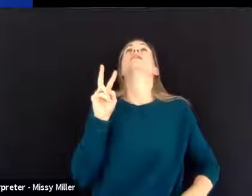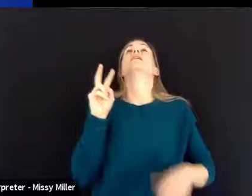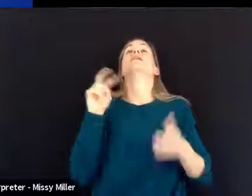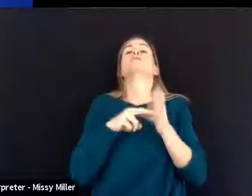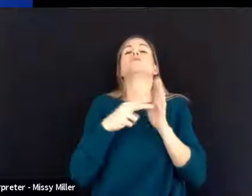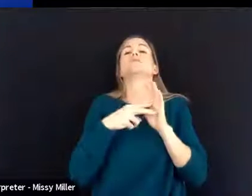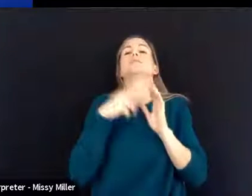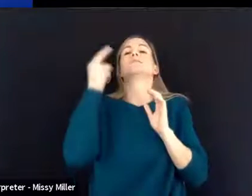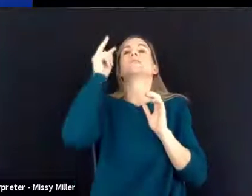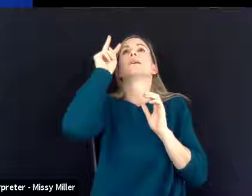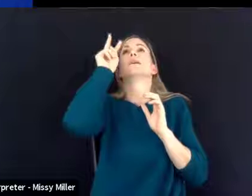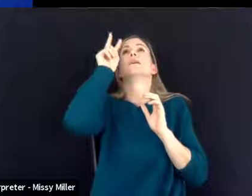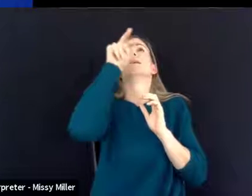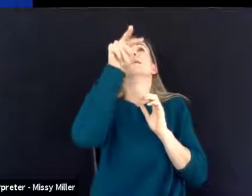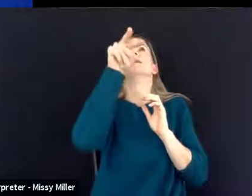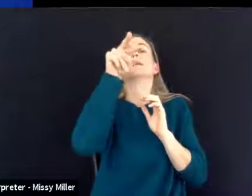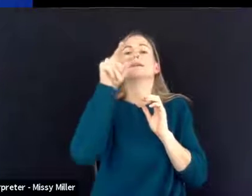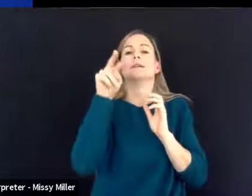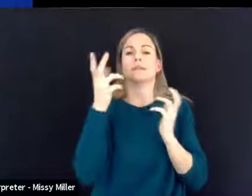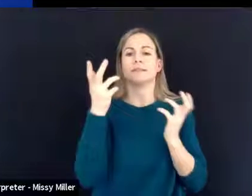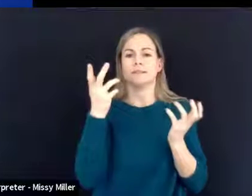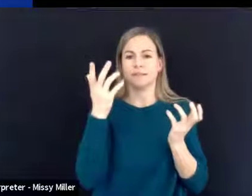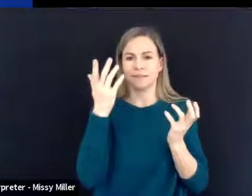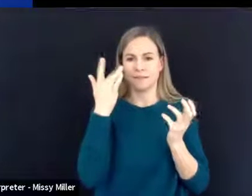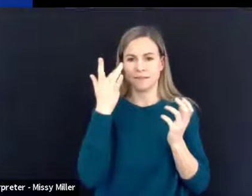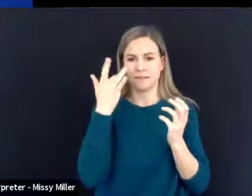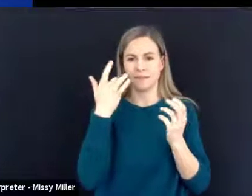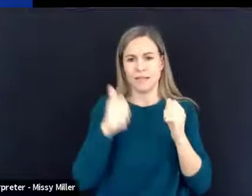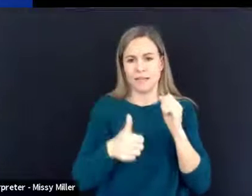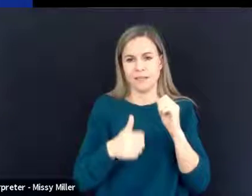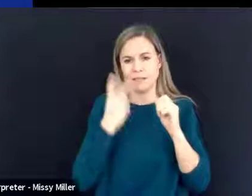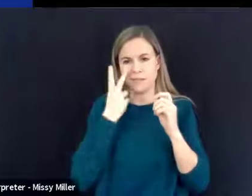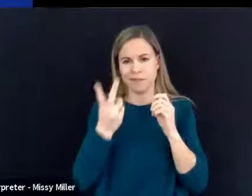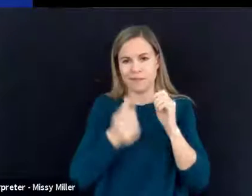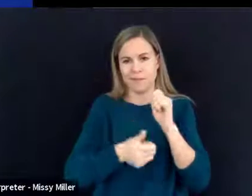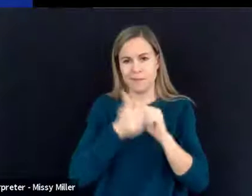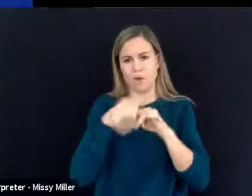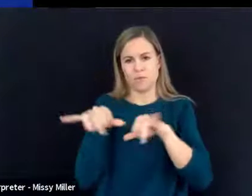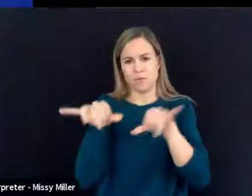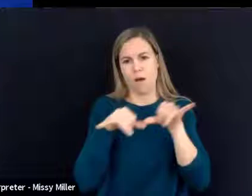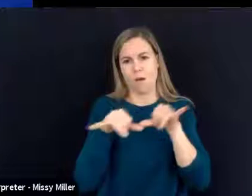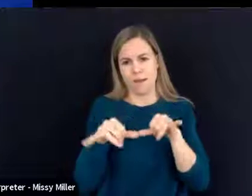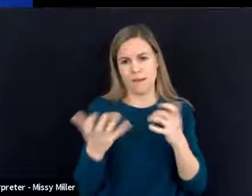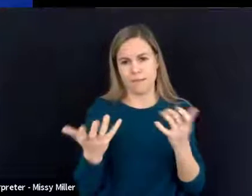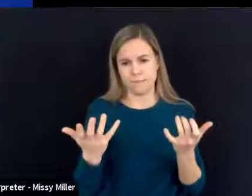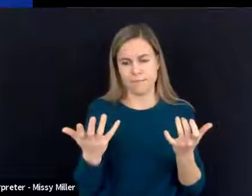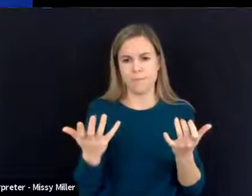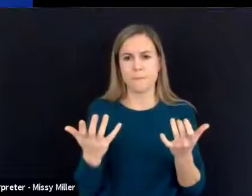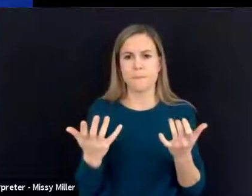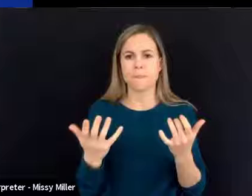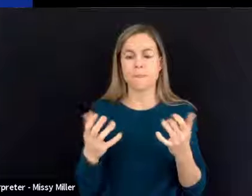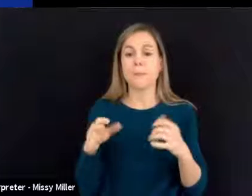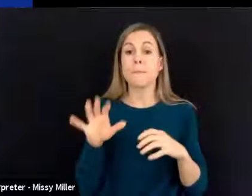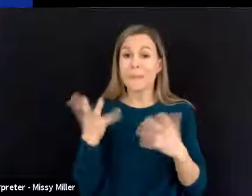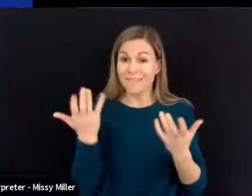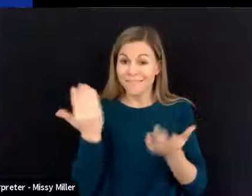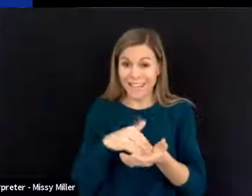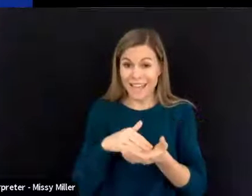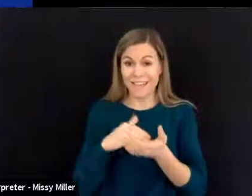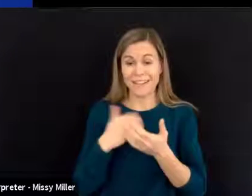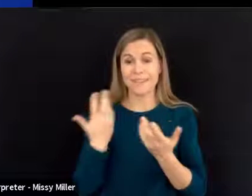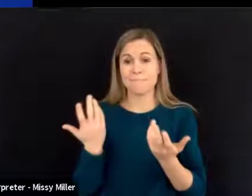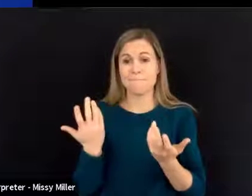straight forward. That is the most common. With that said, if this particular